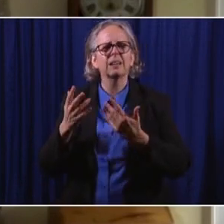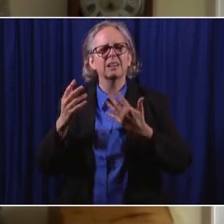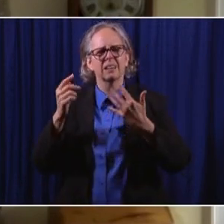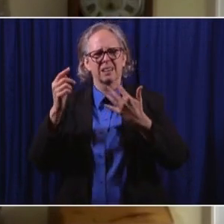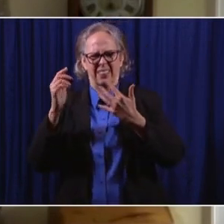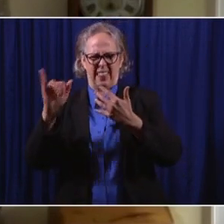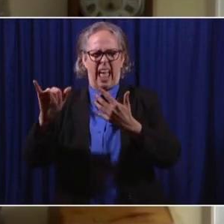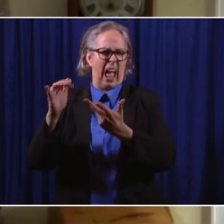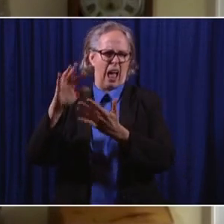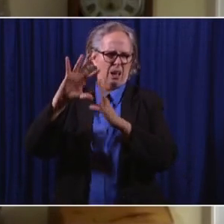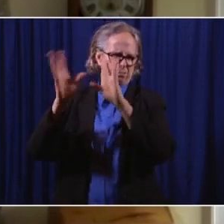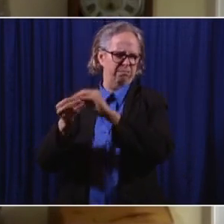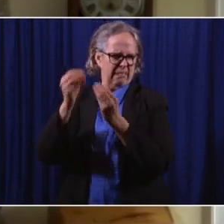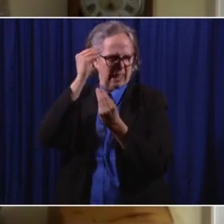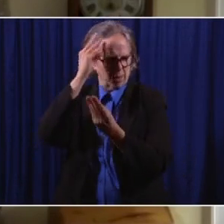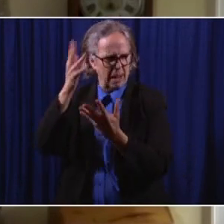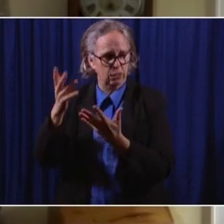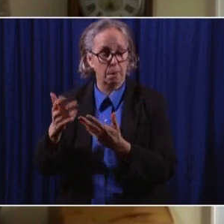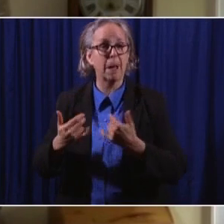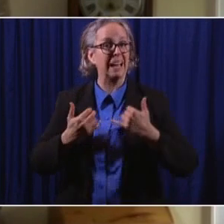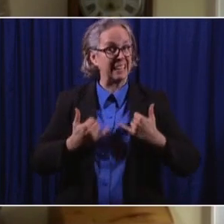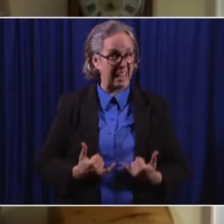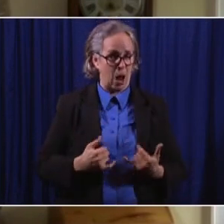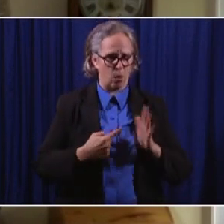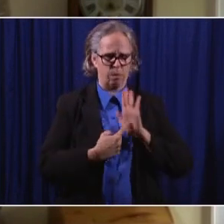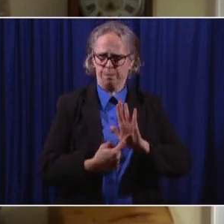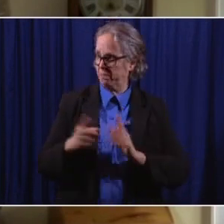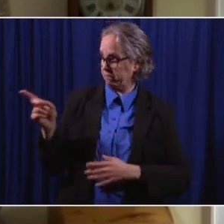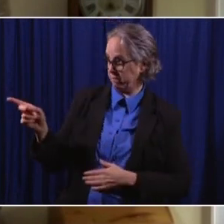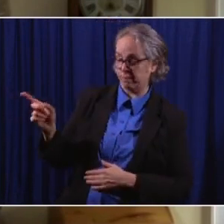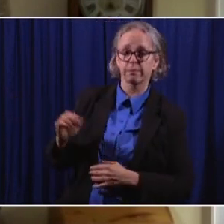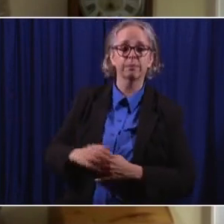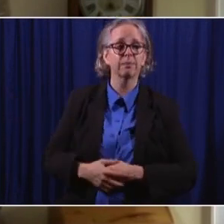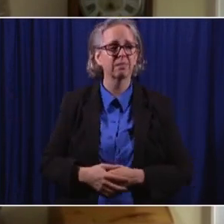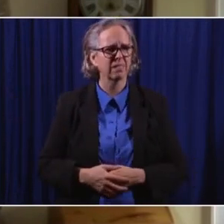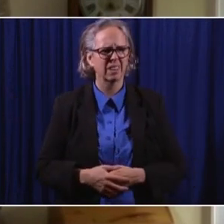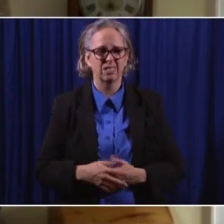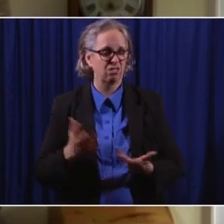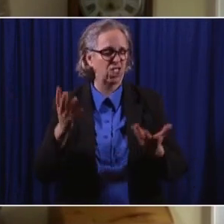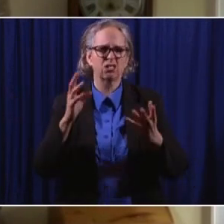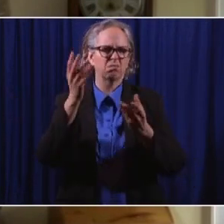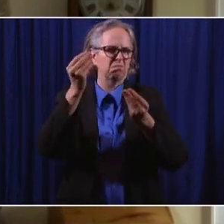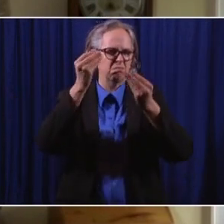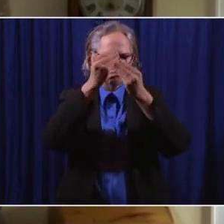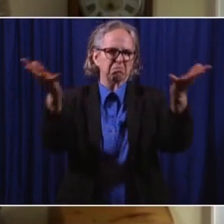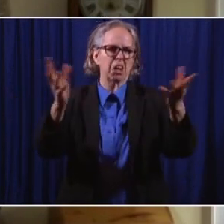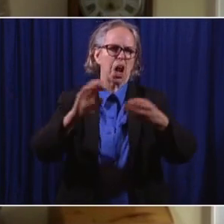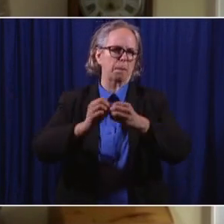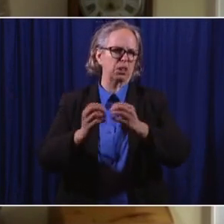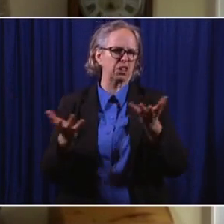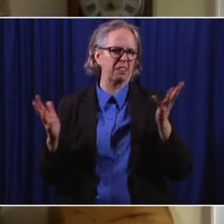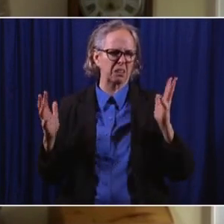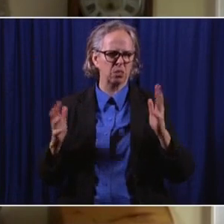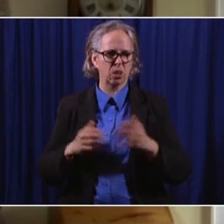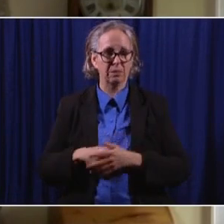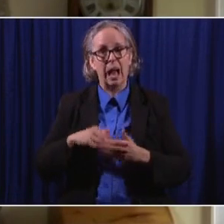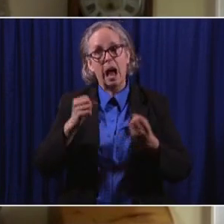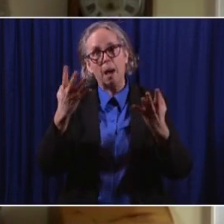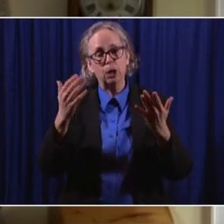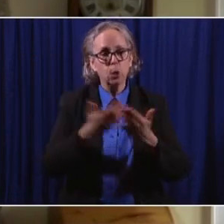it. The data you're looking at now is just straight numbers, just straight how many cases in the last 14